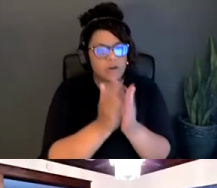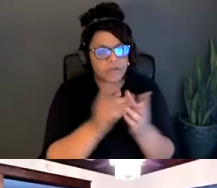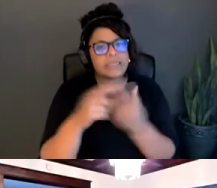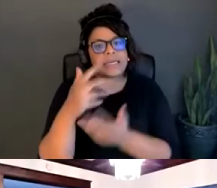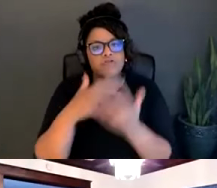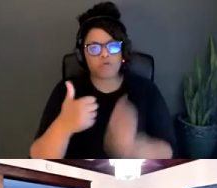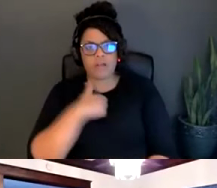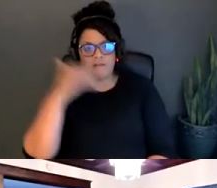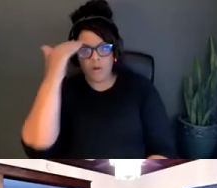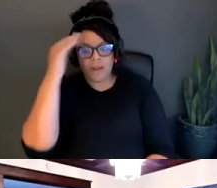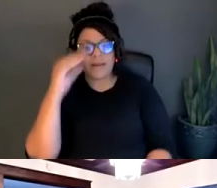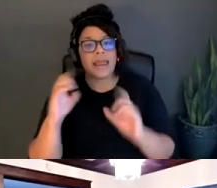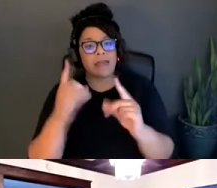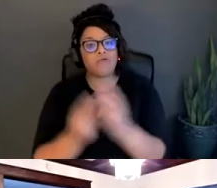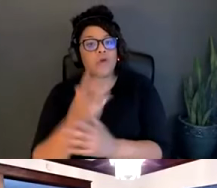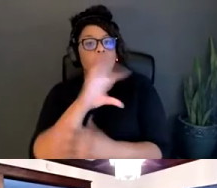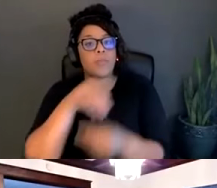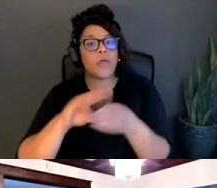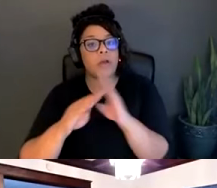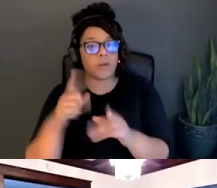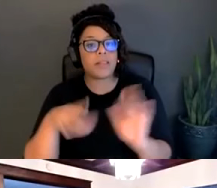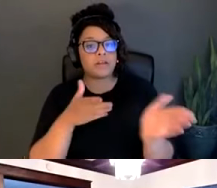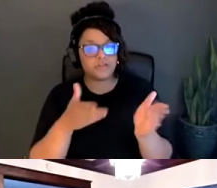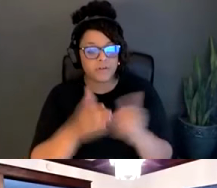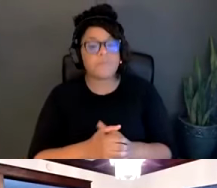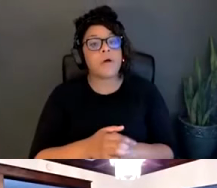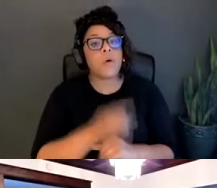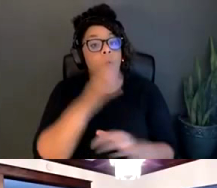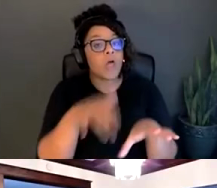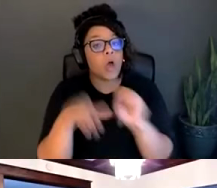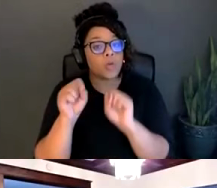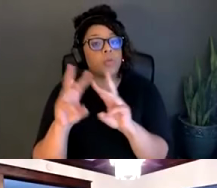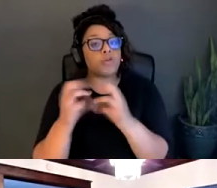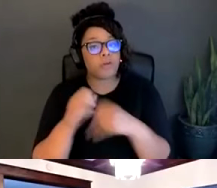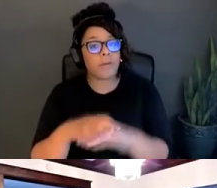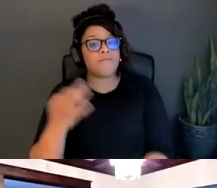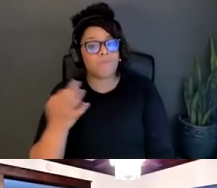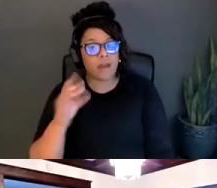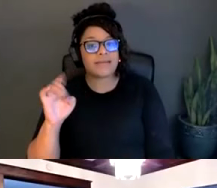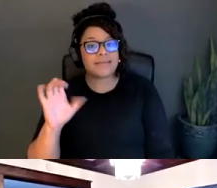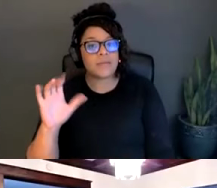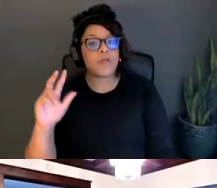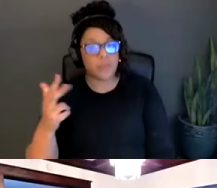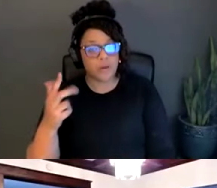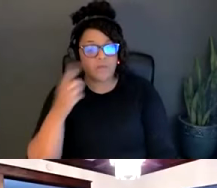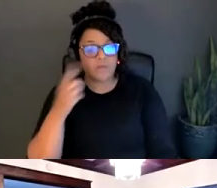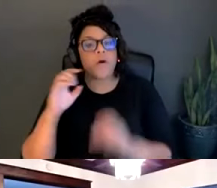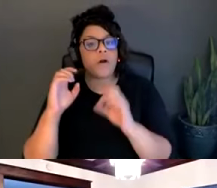self-awareness, and educational growth in the communities they serve. We will be hosting a workshop on Friday, December 3rd for